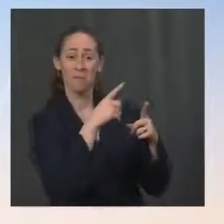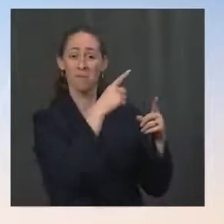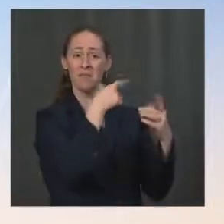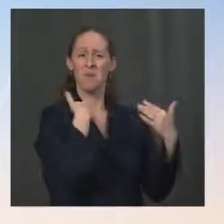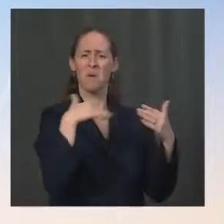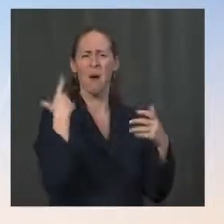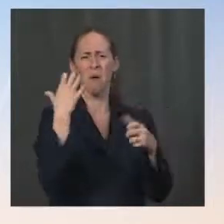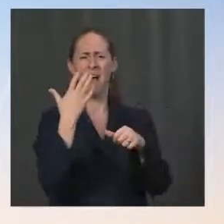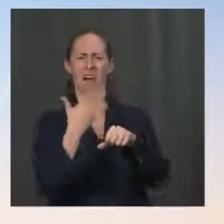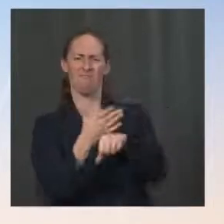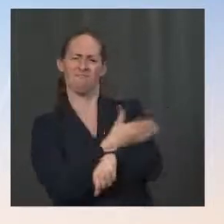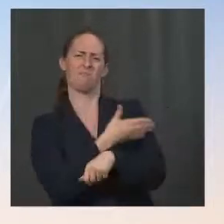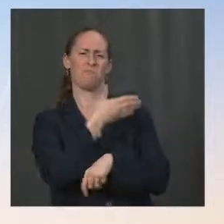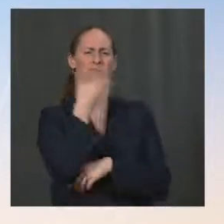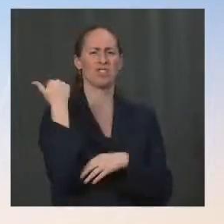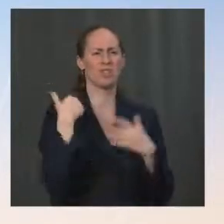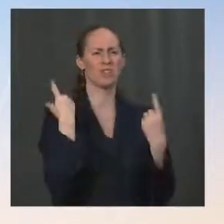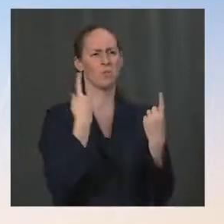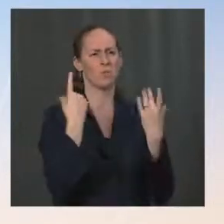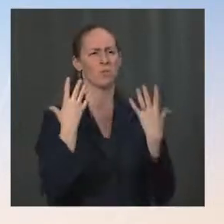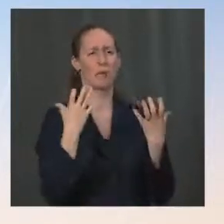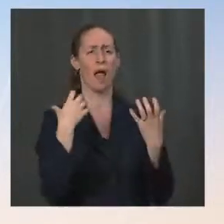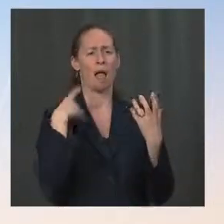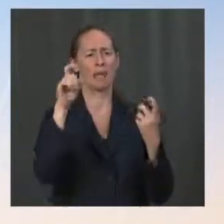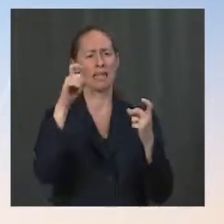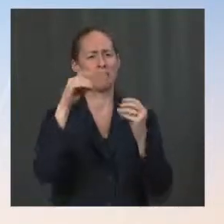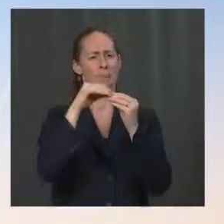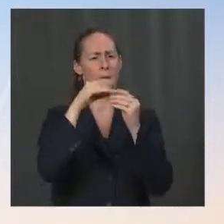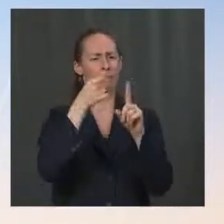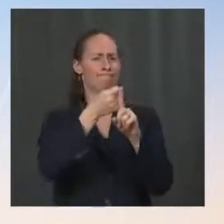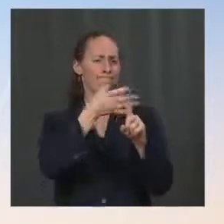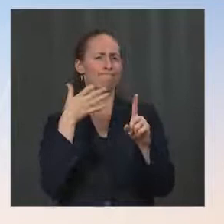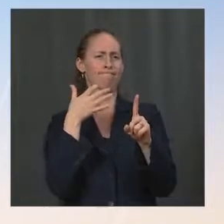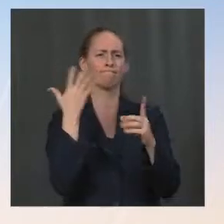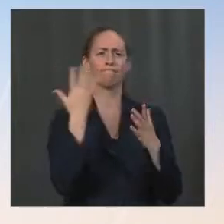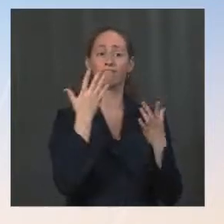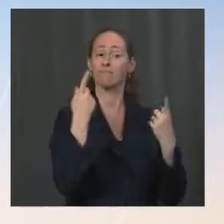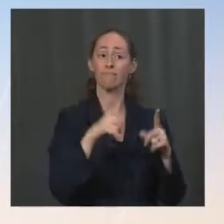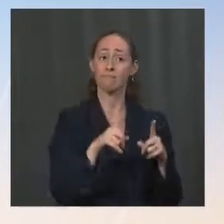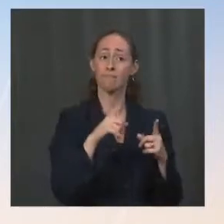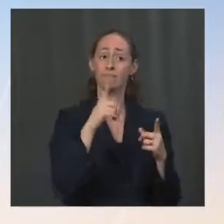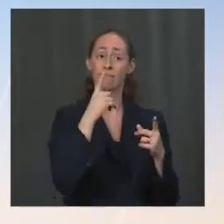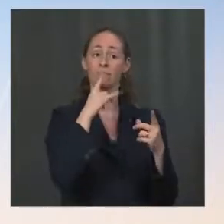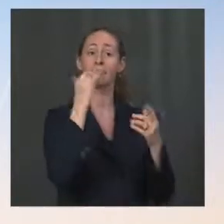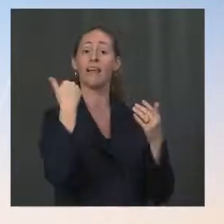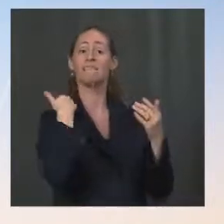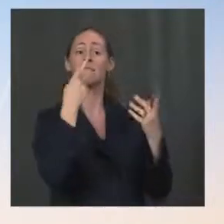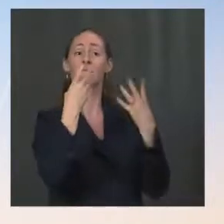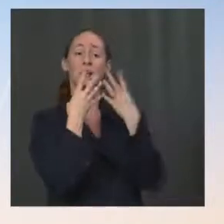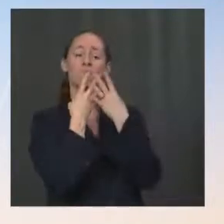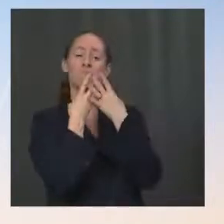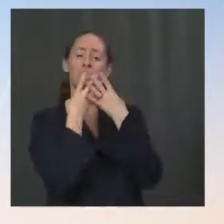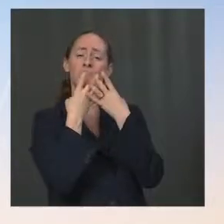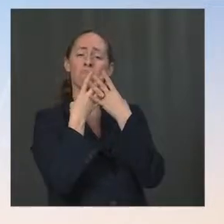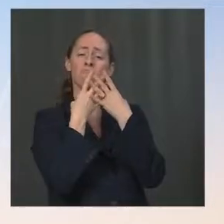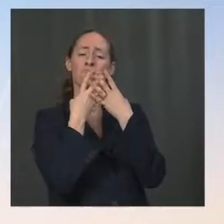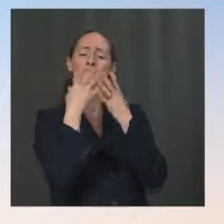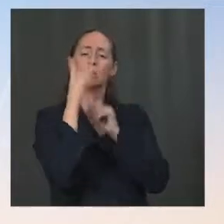important context here is why that is. And that is because our security vetting process is so thorough that even as people are